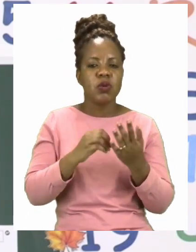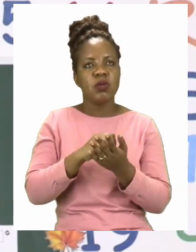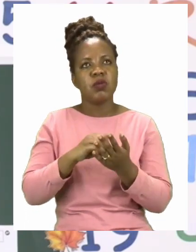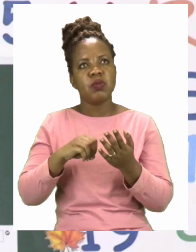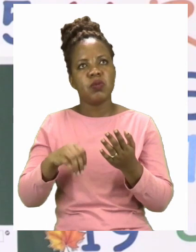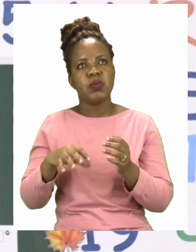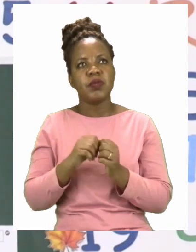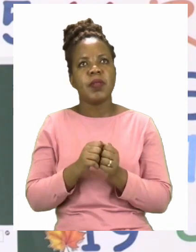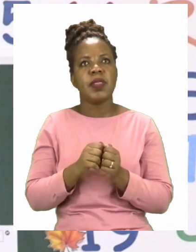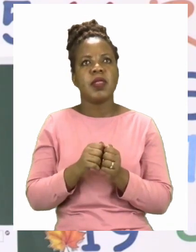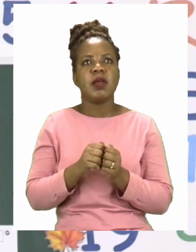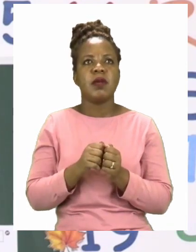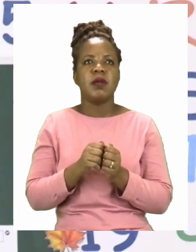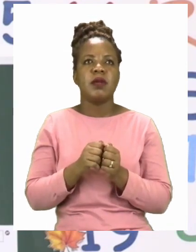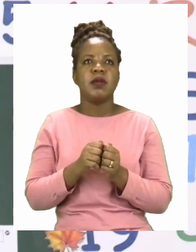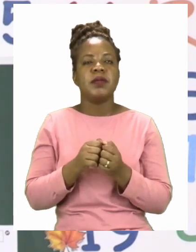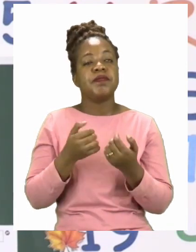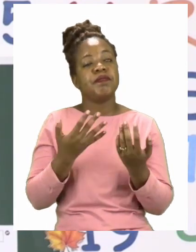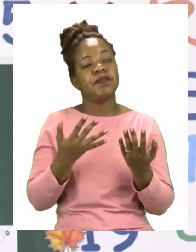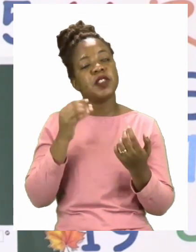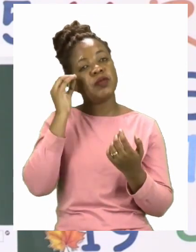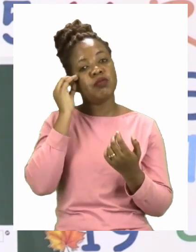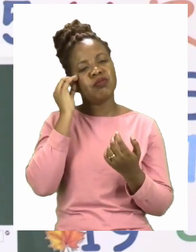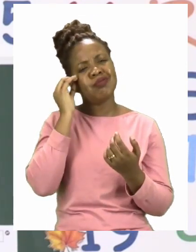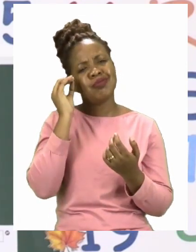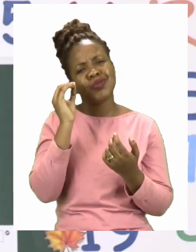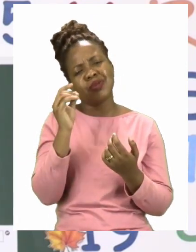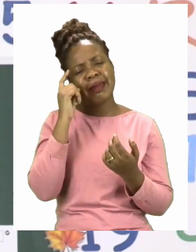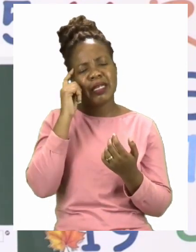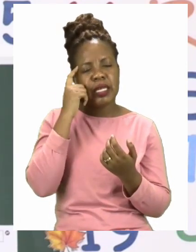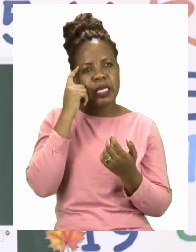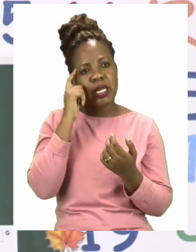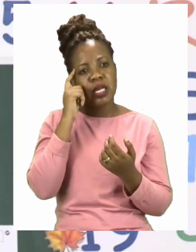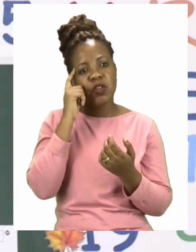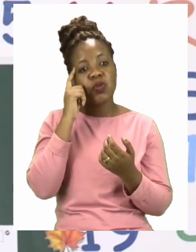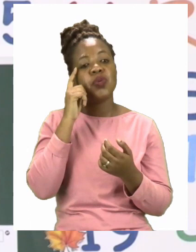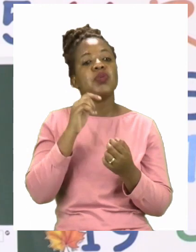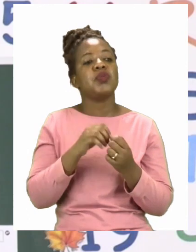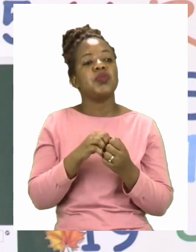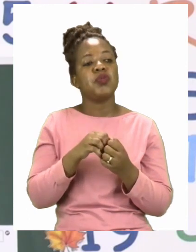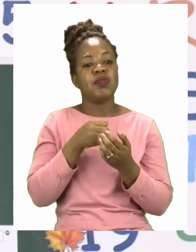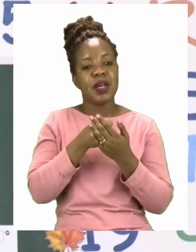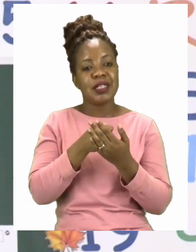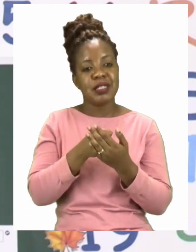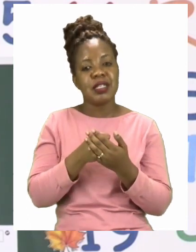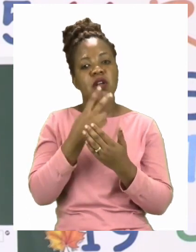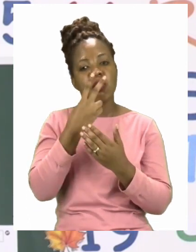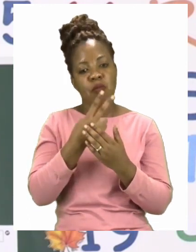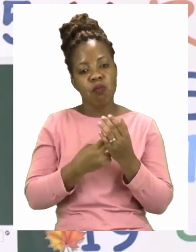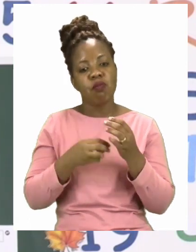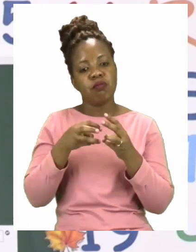try both ways and see how the answer comes out. But you must also